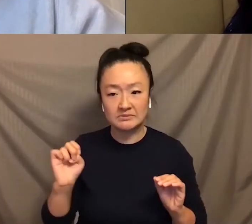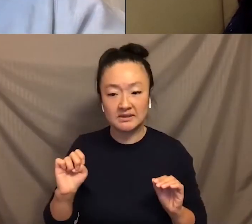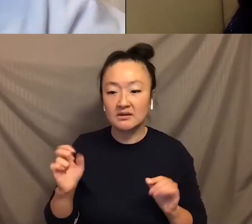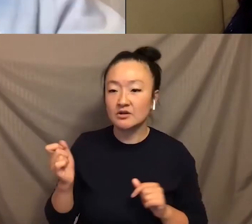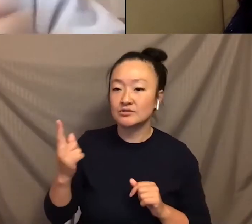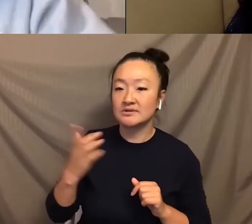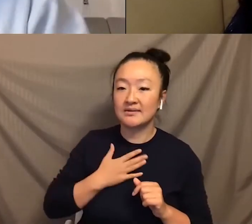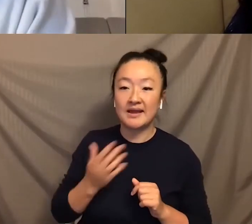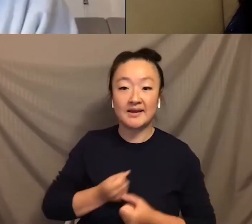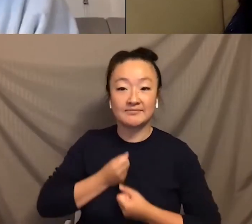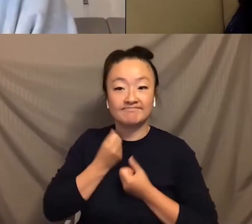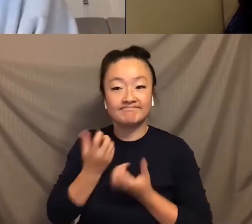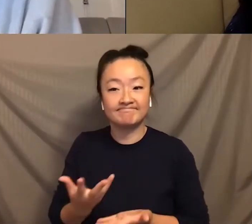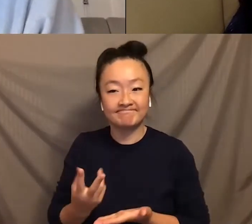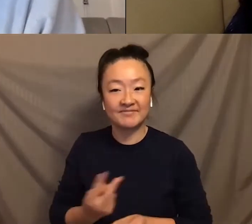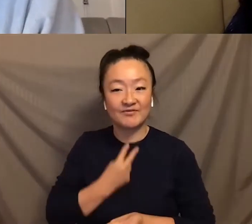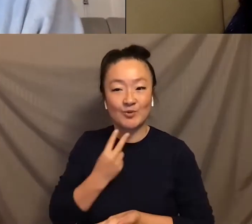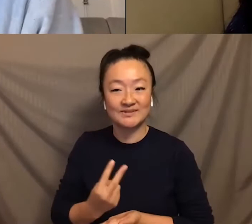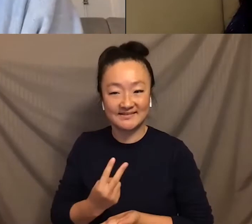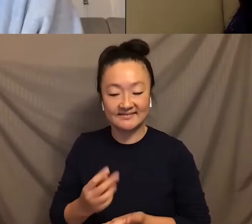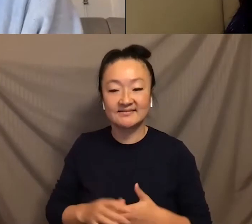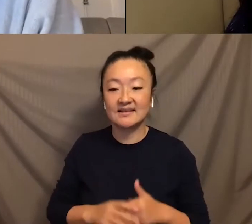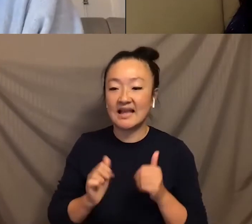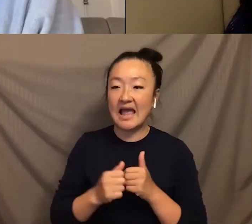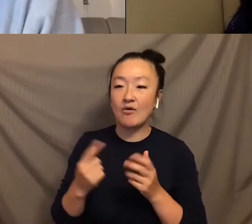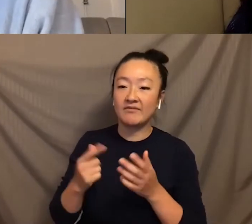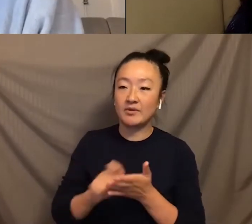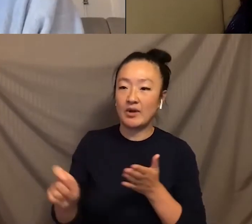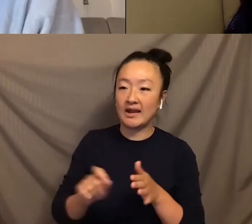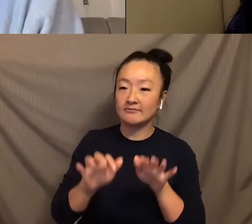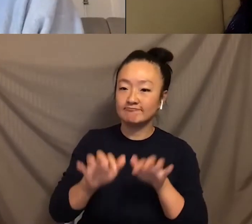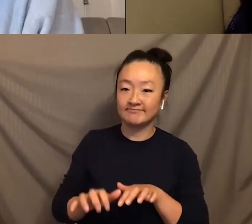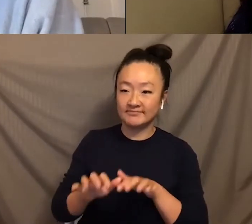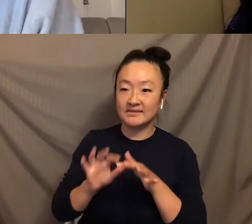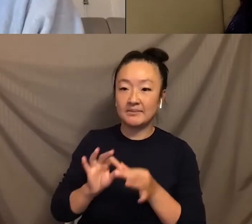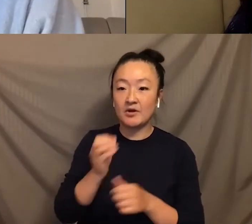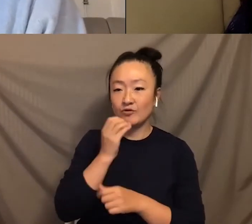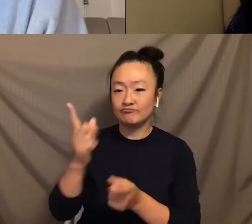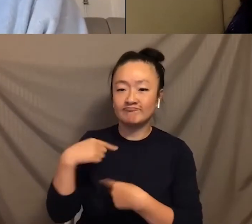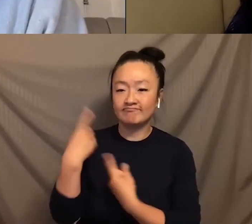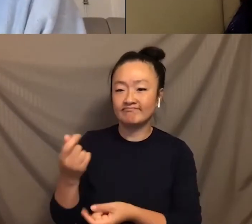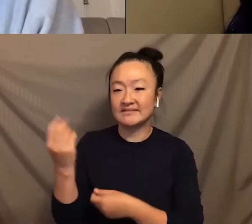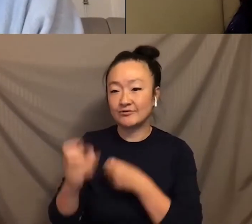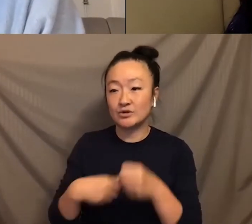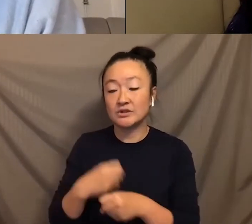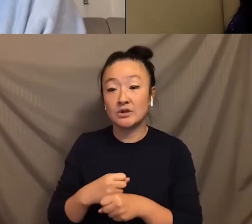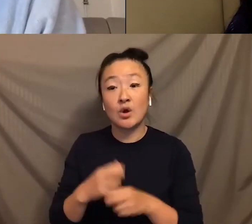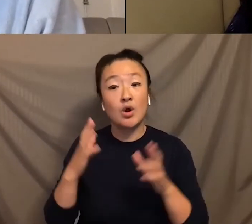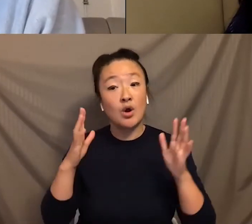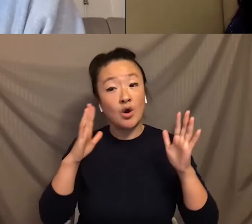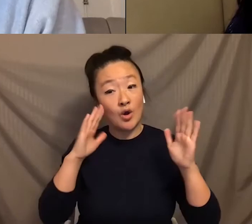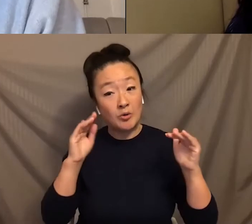my voice and why, how I've been writing about food for the past few years. And I hope that it's smoother sailing